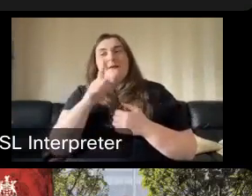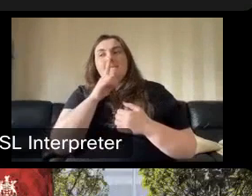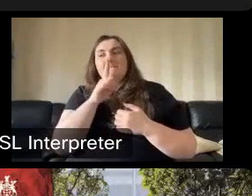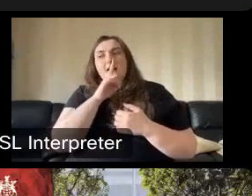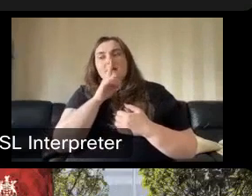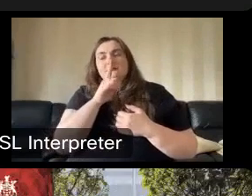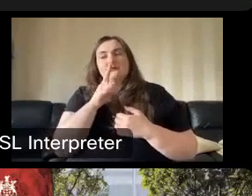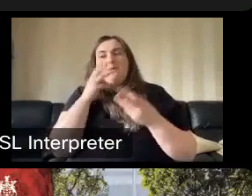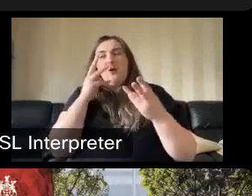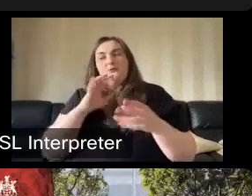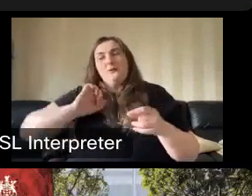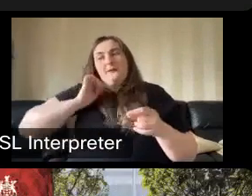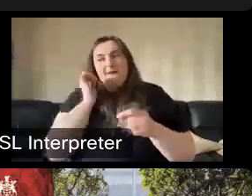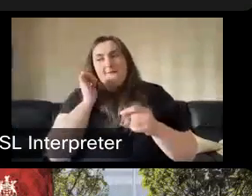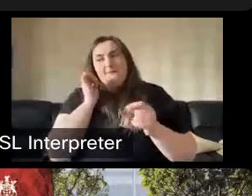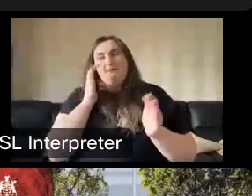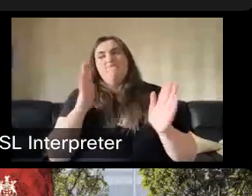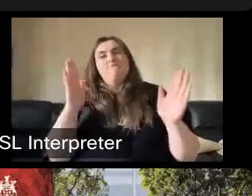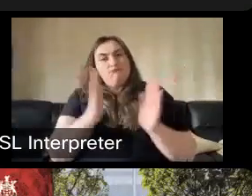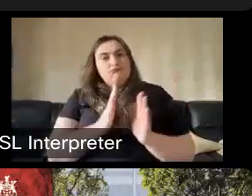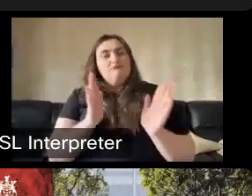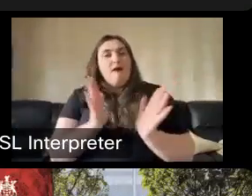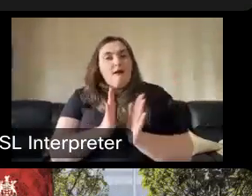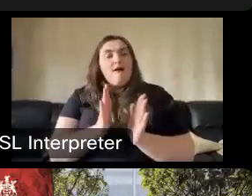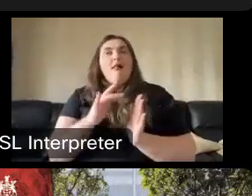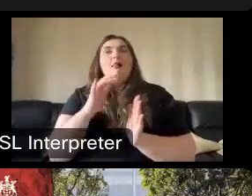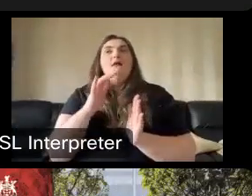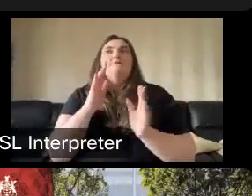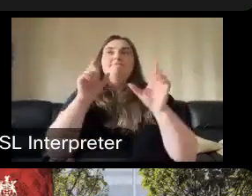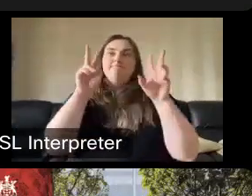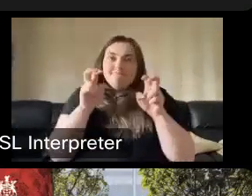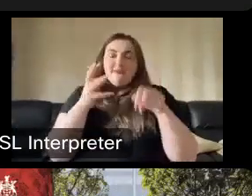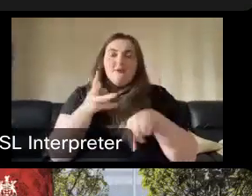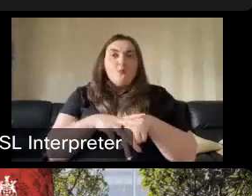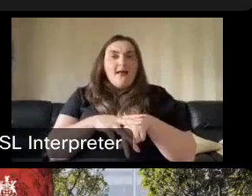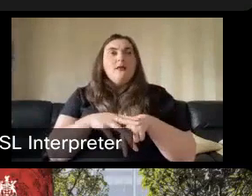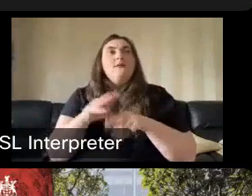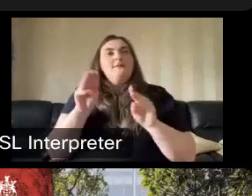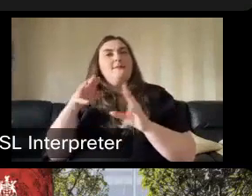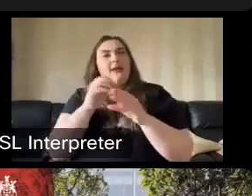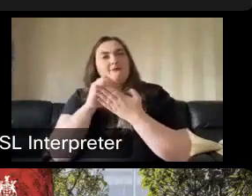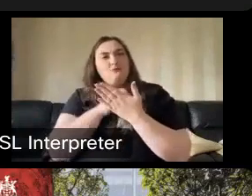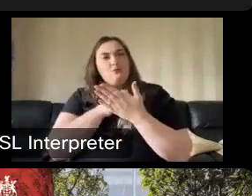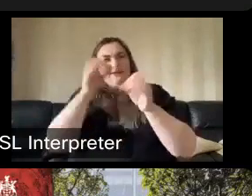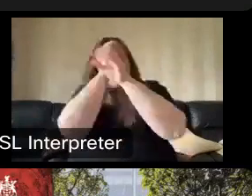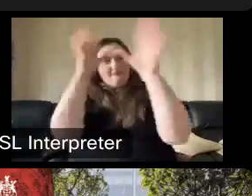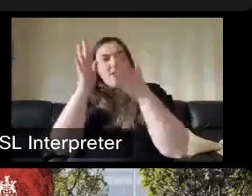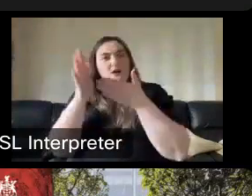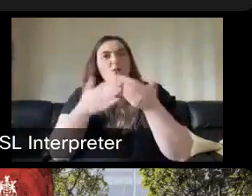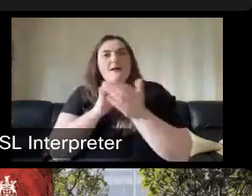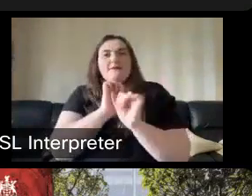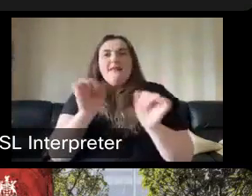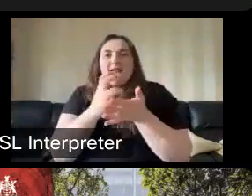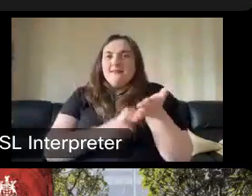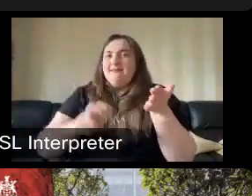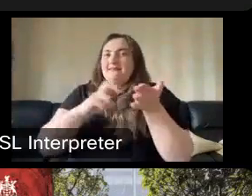keep it quite well defined. It's not, you know, it's not, people need to be very clear about what they're signing up for. So what we want to do is we